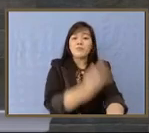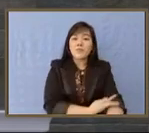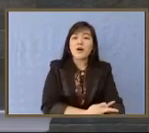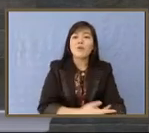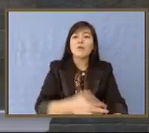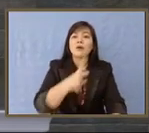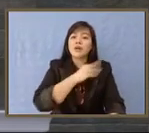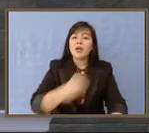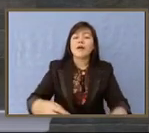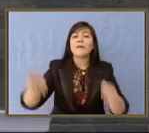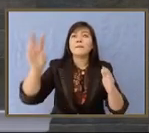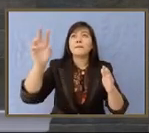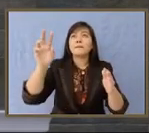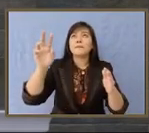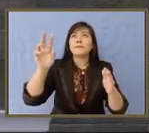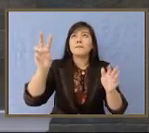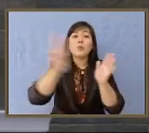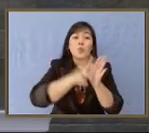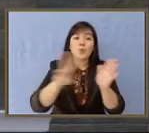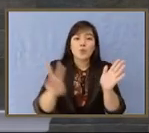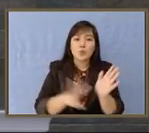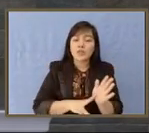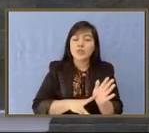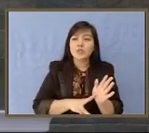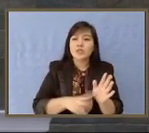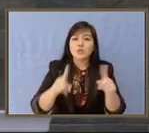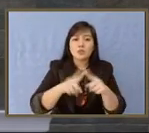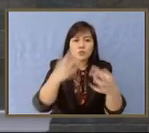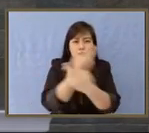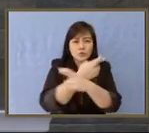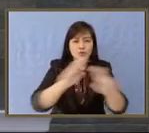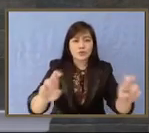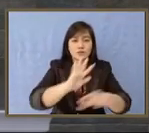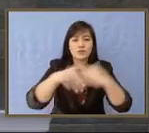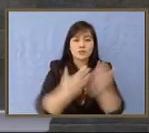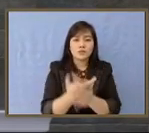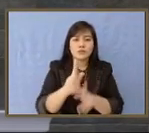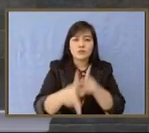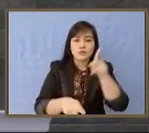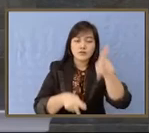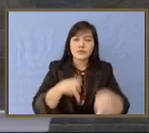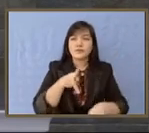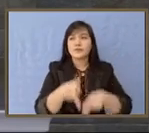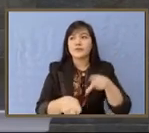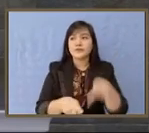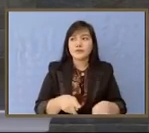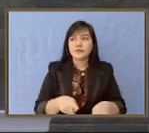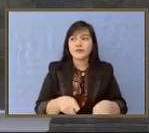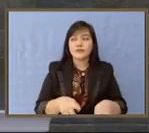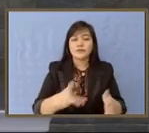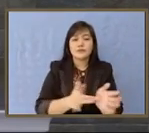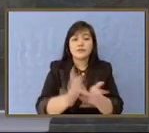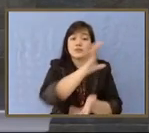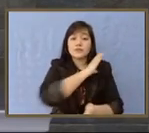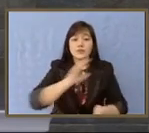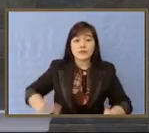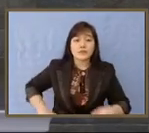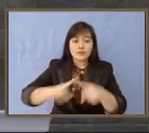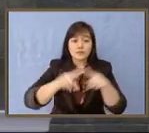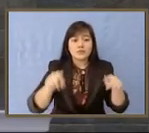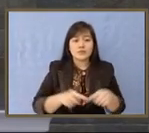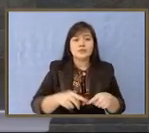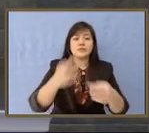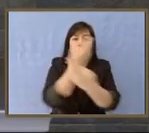to redeem all people. And which in fact, makikita po natin Jesus Christ as the Redeemer, we all know that He